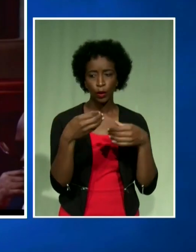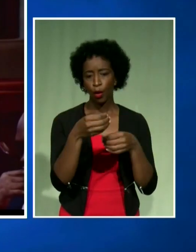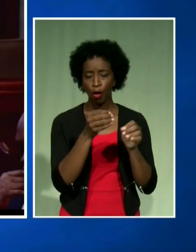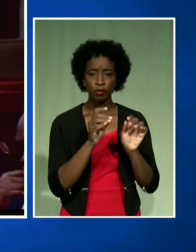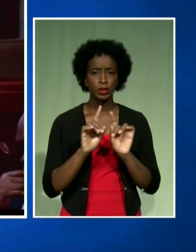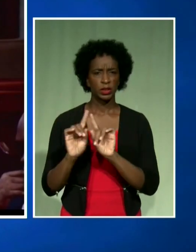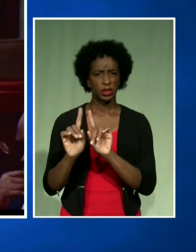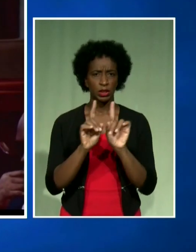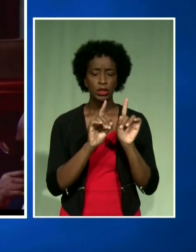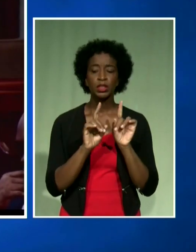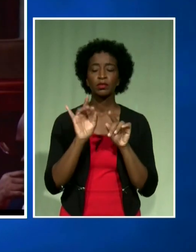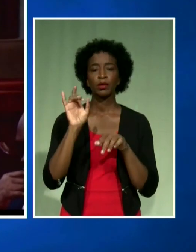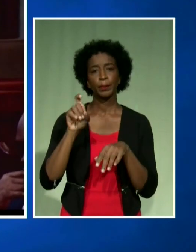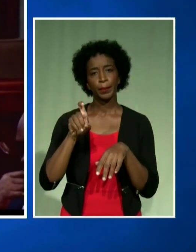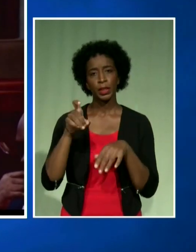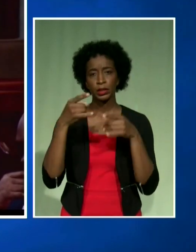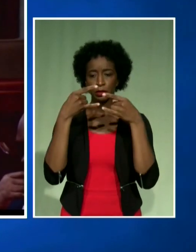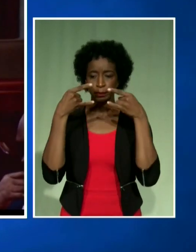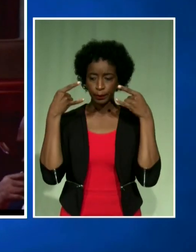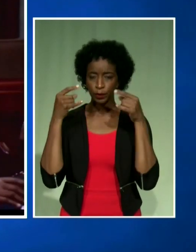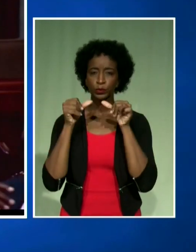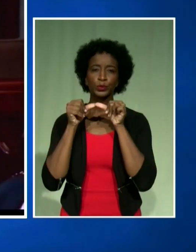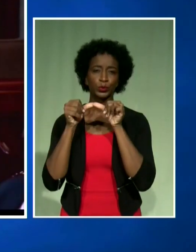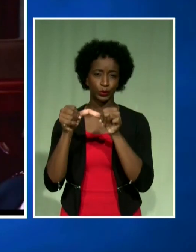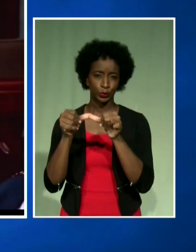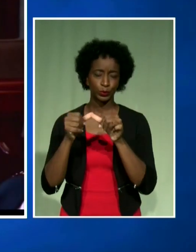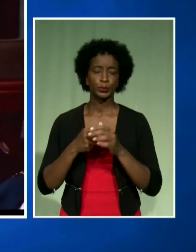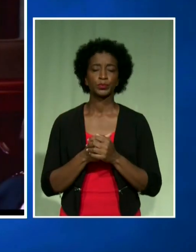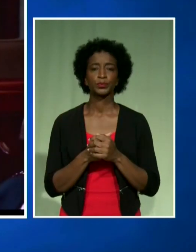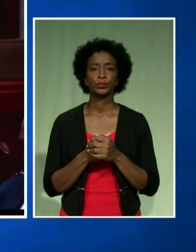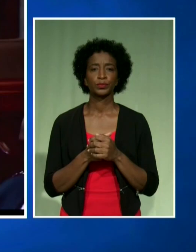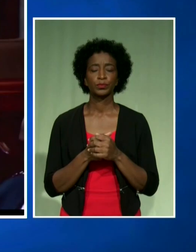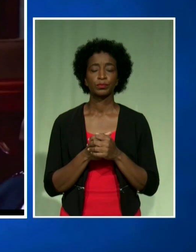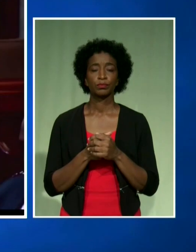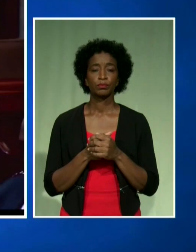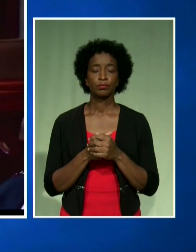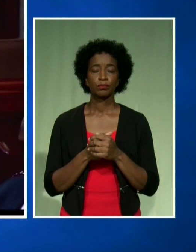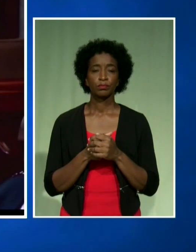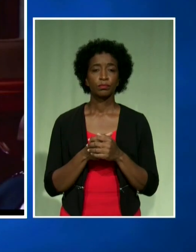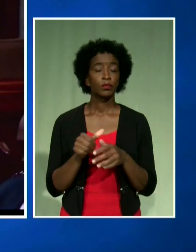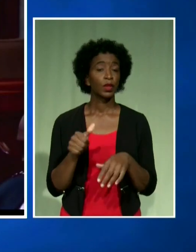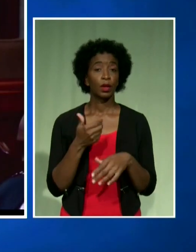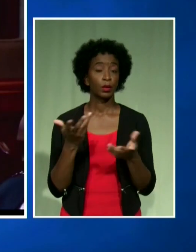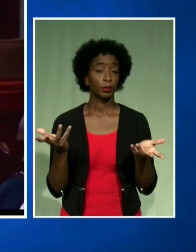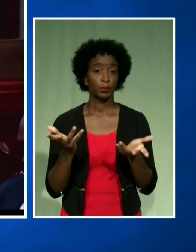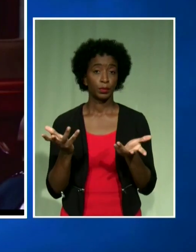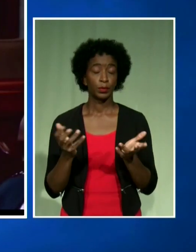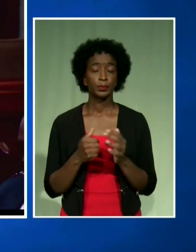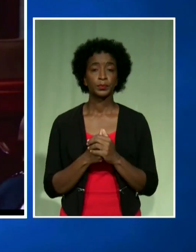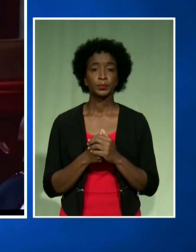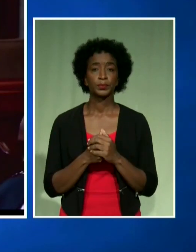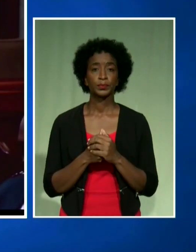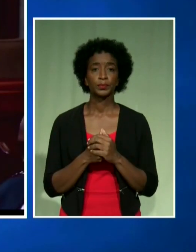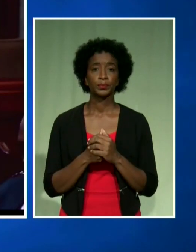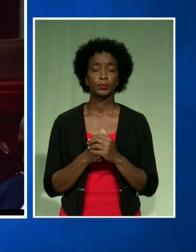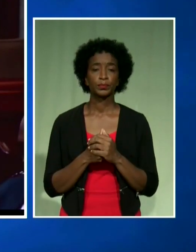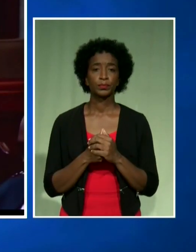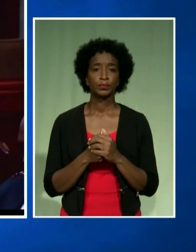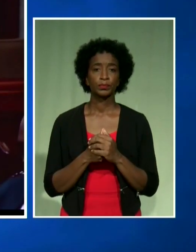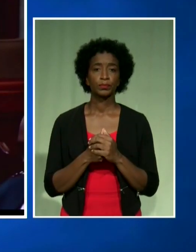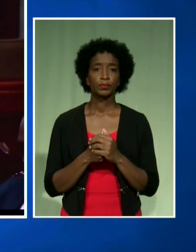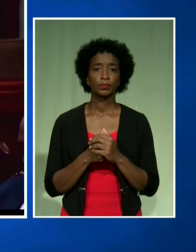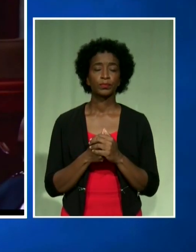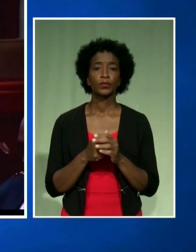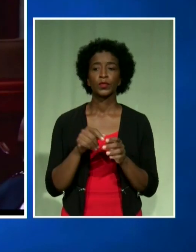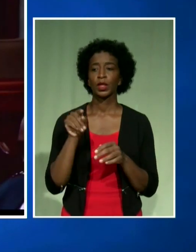to maintain at this point in time until further notice. The other issue with respect to the visitation of healthcare